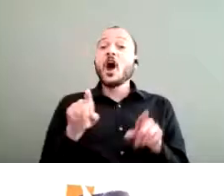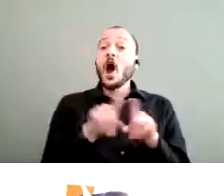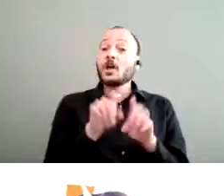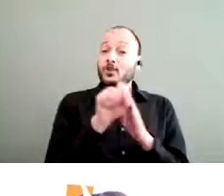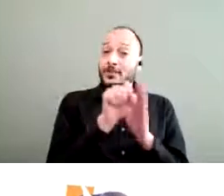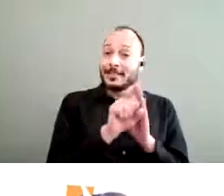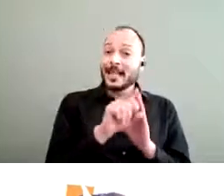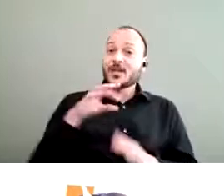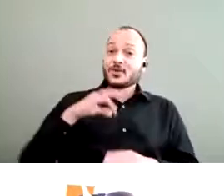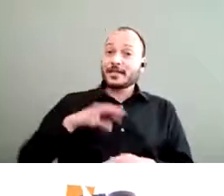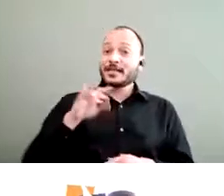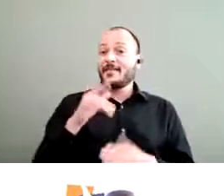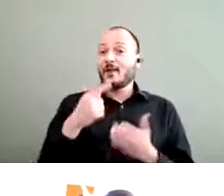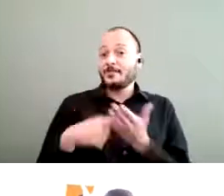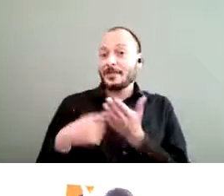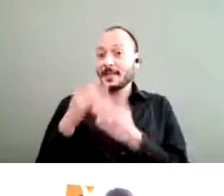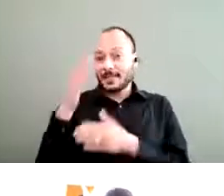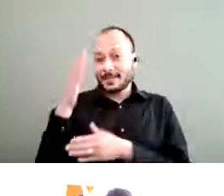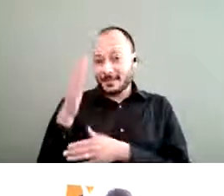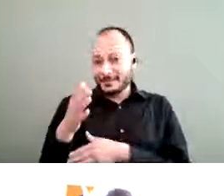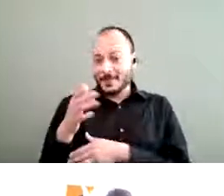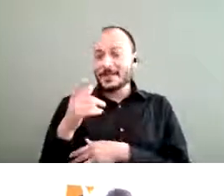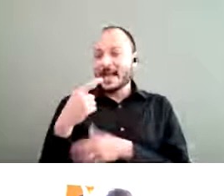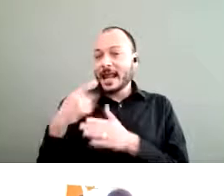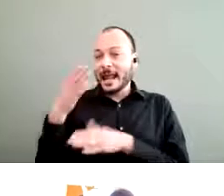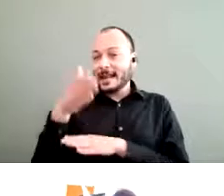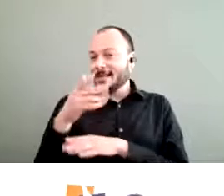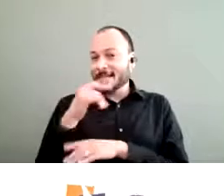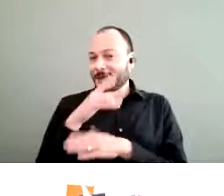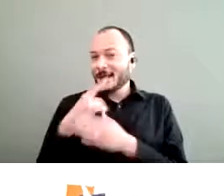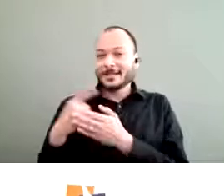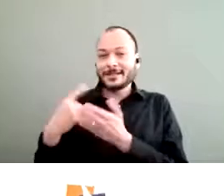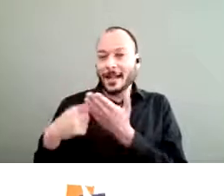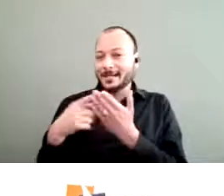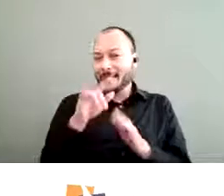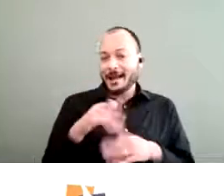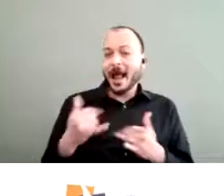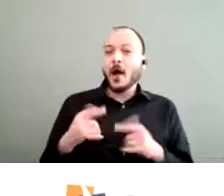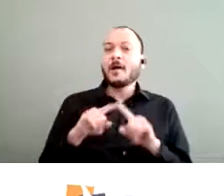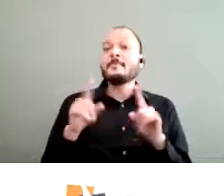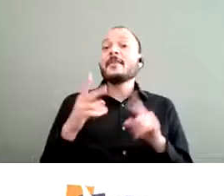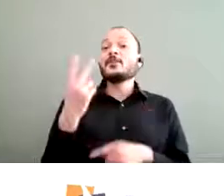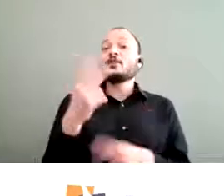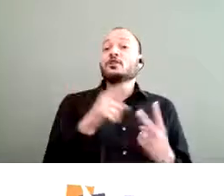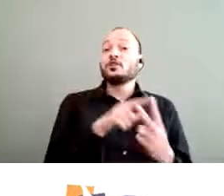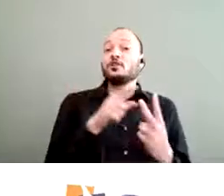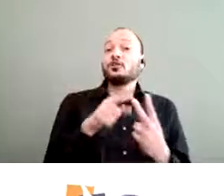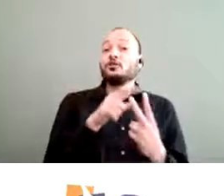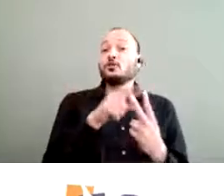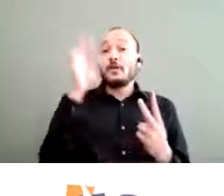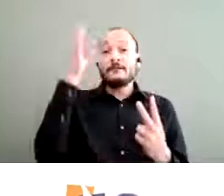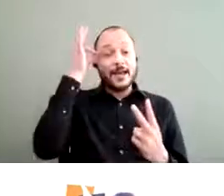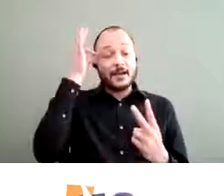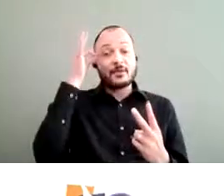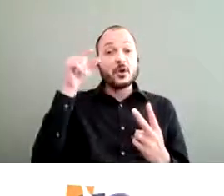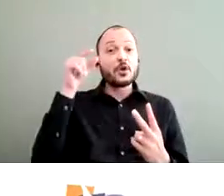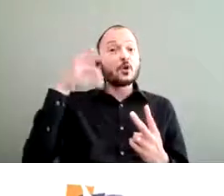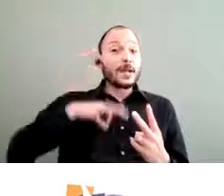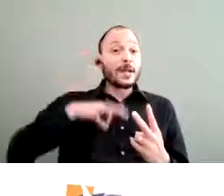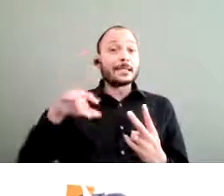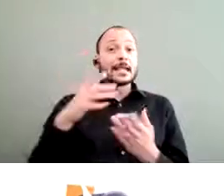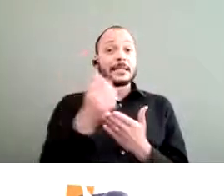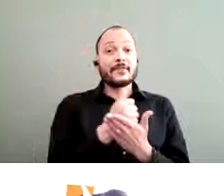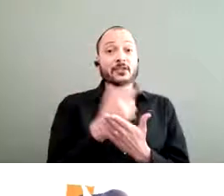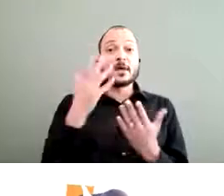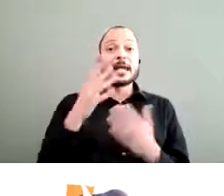going to be discussed next, so I will not talk about those. But the two federal credits that you can take advantage of are the Child Tax